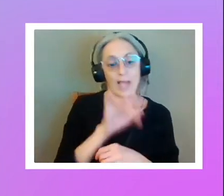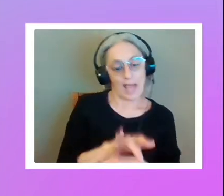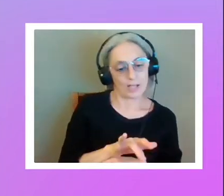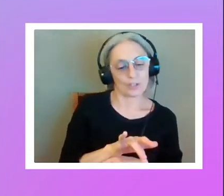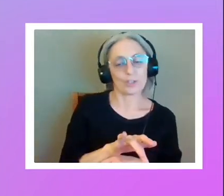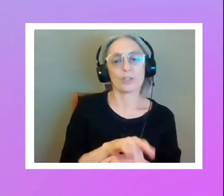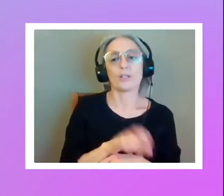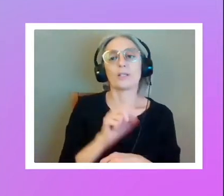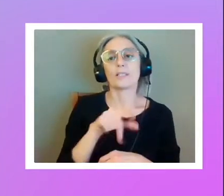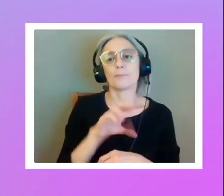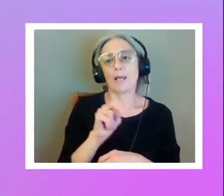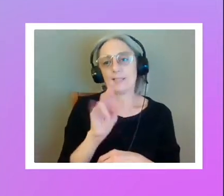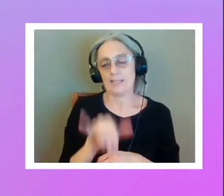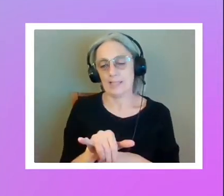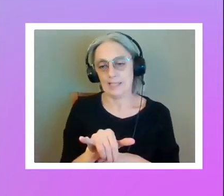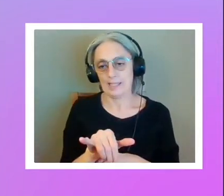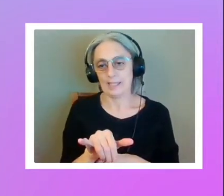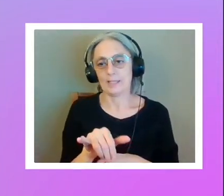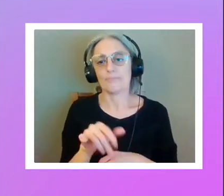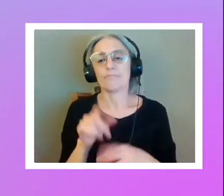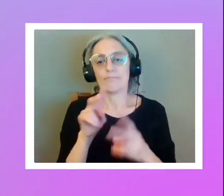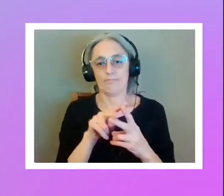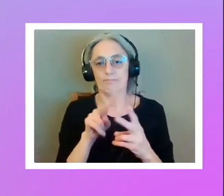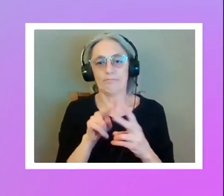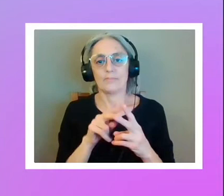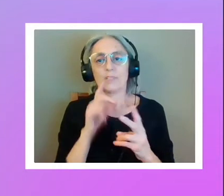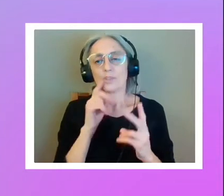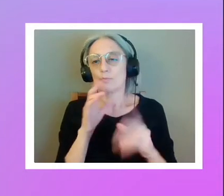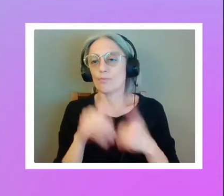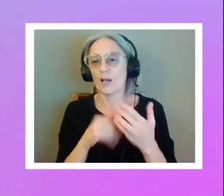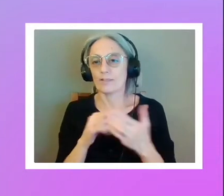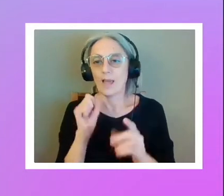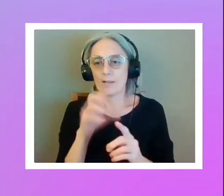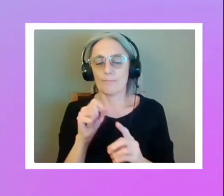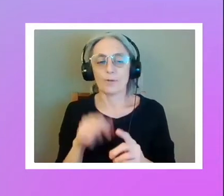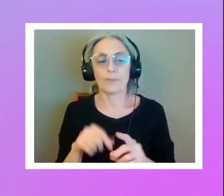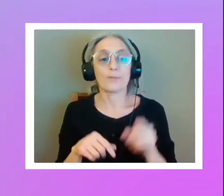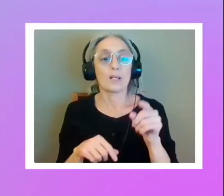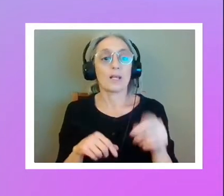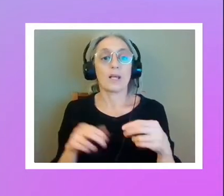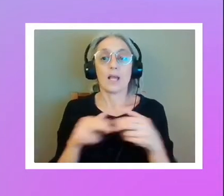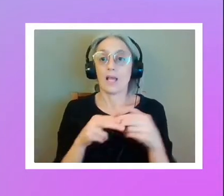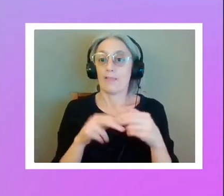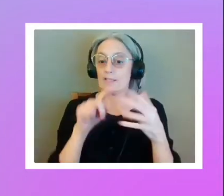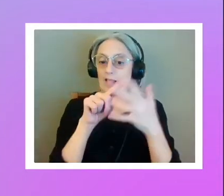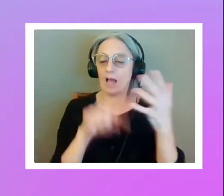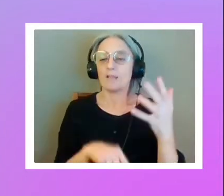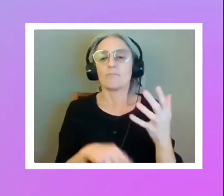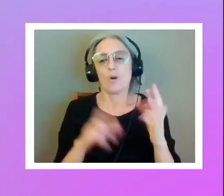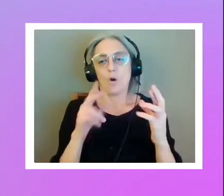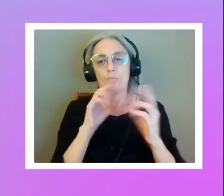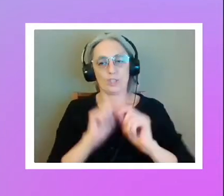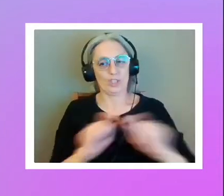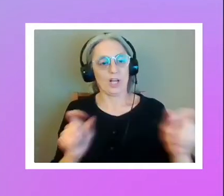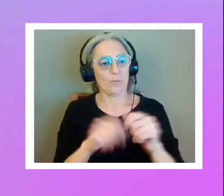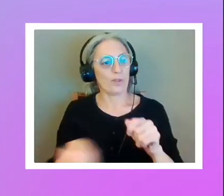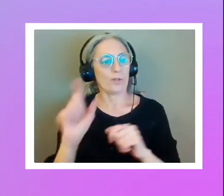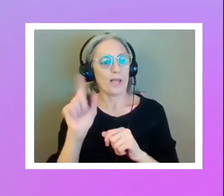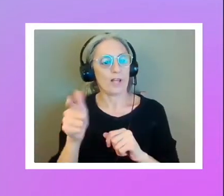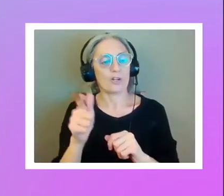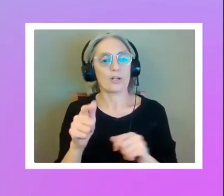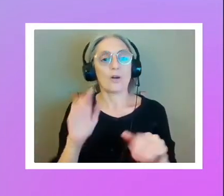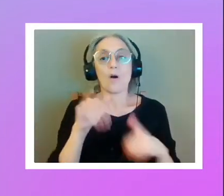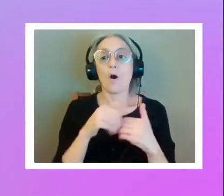to process the user's input. So I have in this slide deck, hopefully we'll be sharing with you, I have all of this